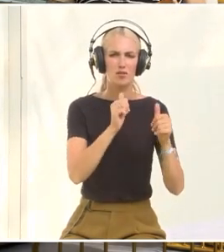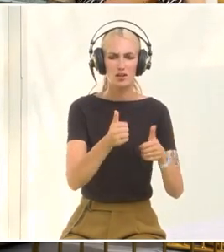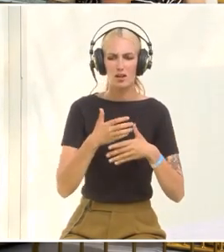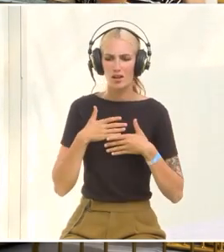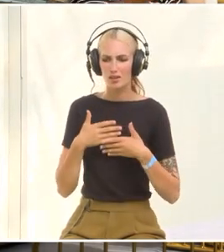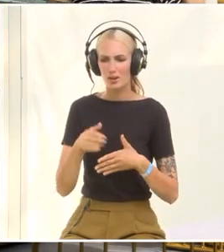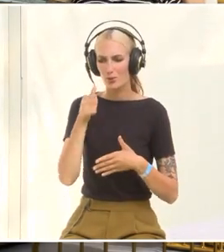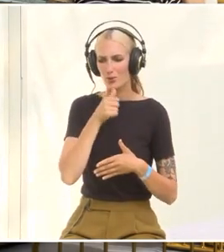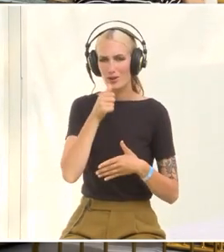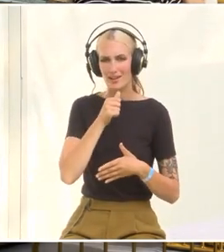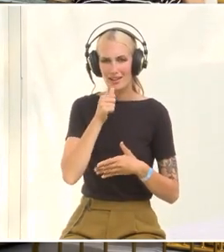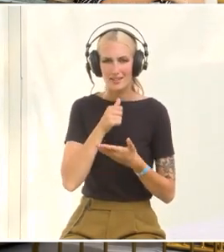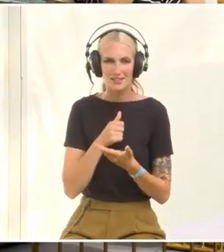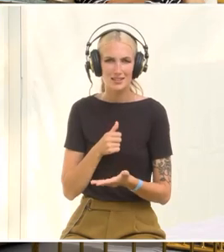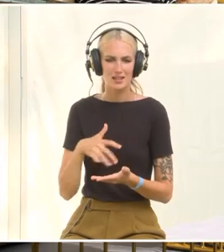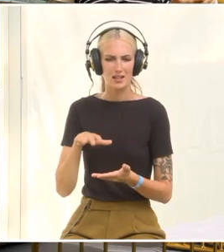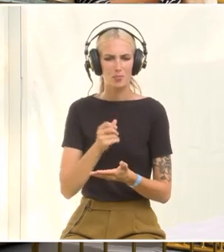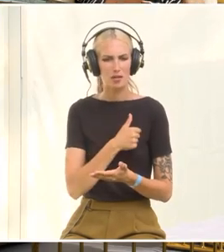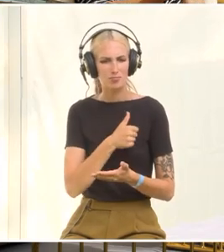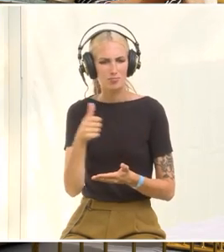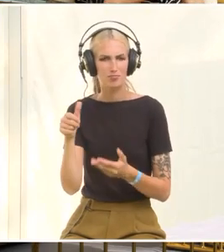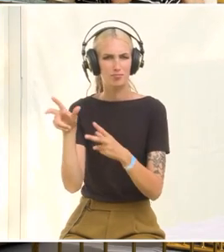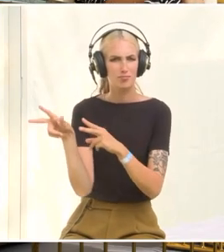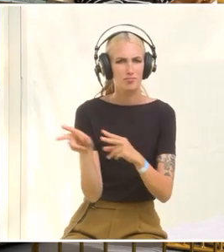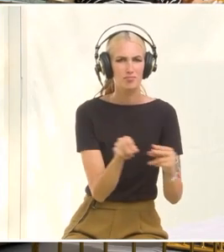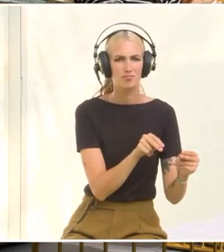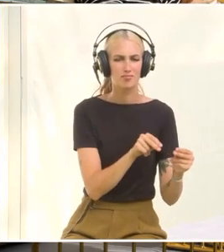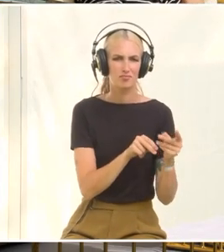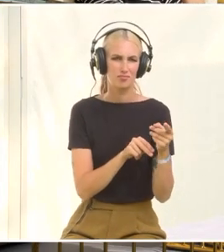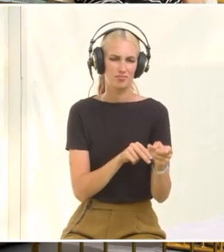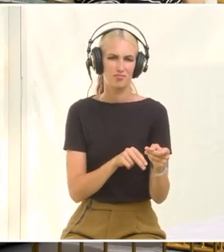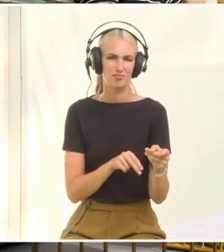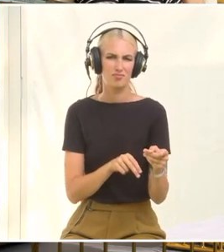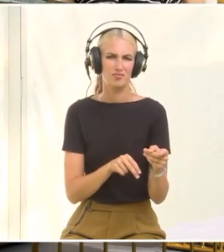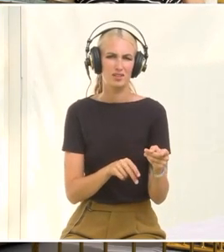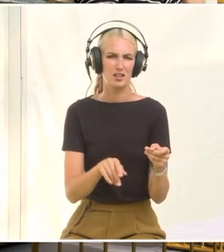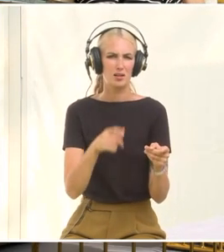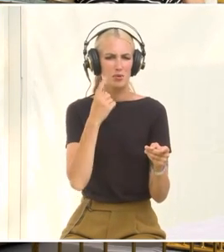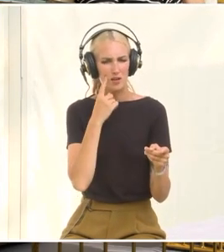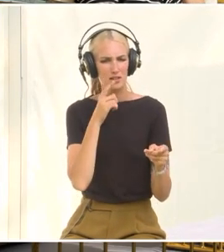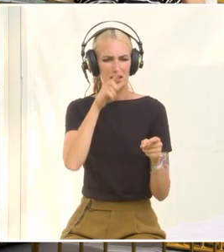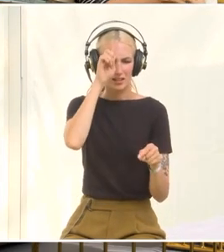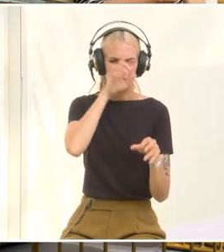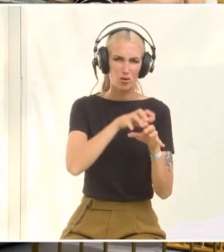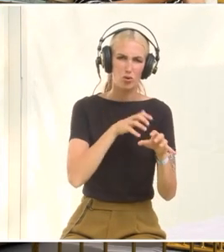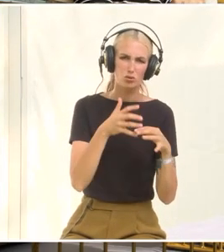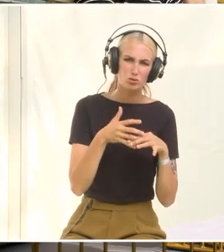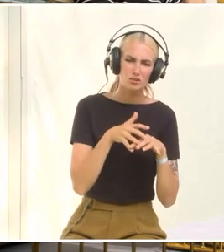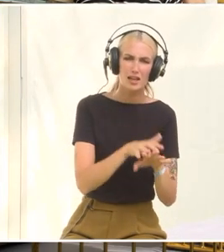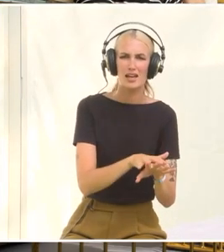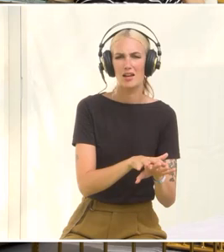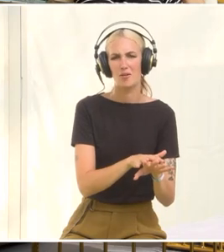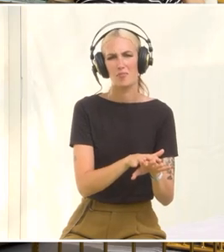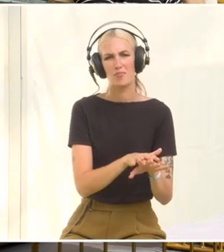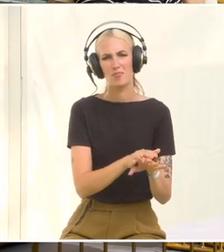large degree, we have been an inspiration, the DIA app, all of this, how to leverage the governance system they have to maintain